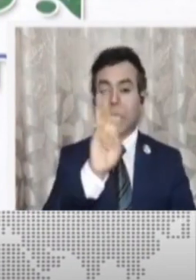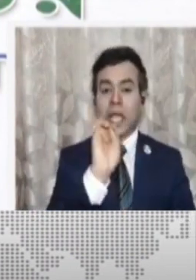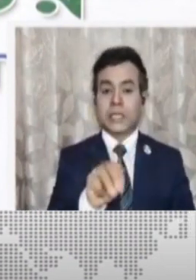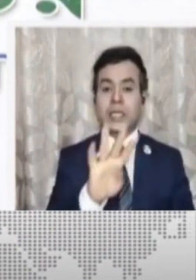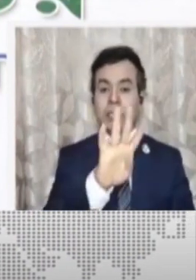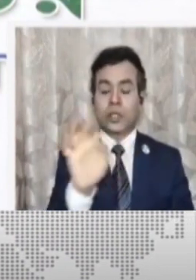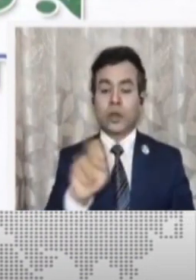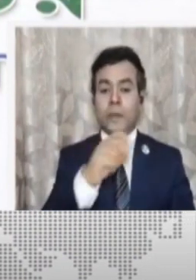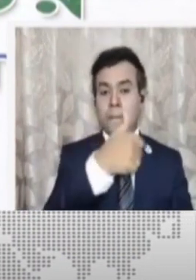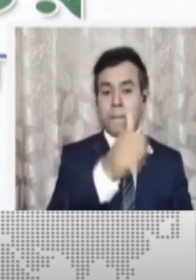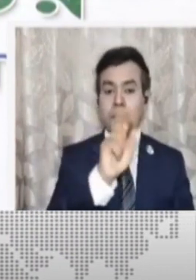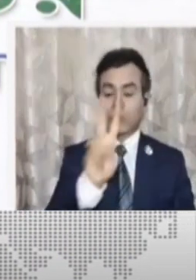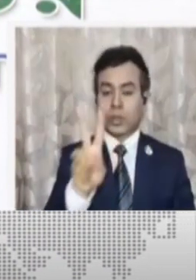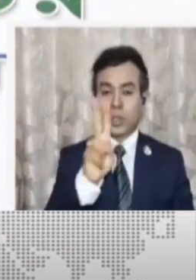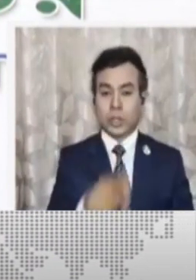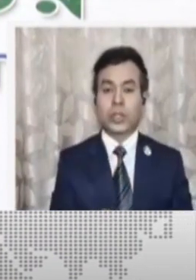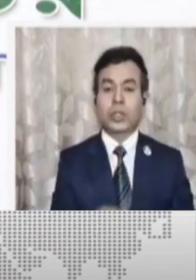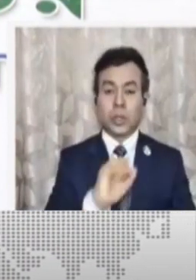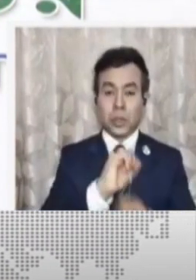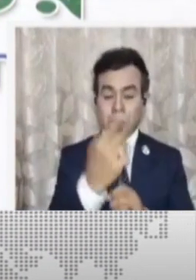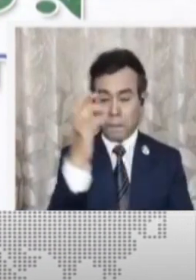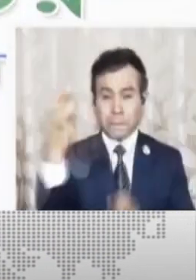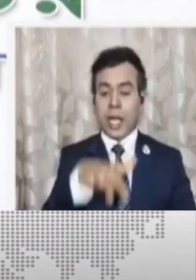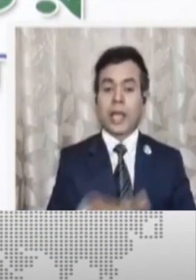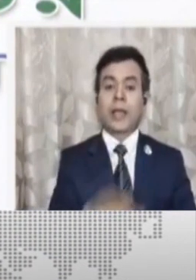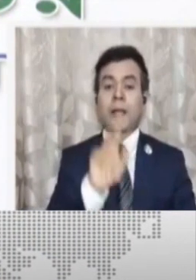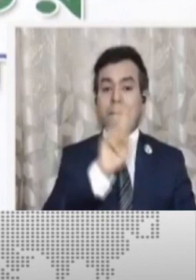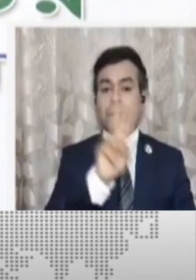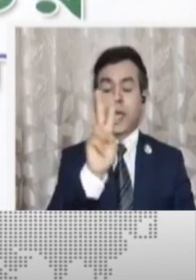6,60,444 samples have been tested so far. From the test,